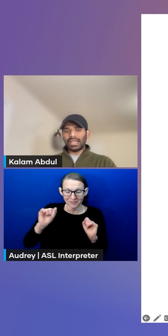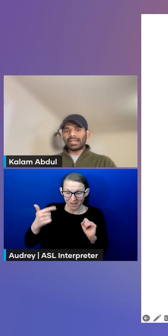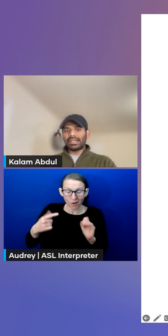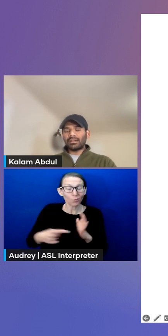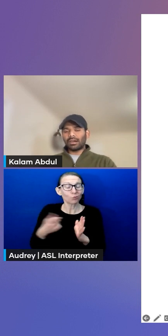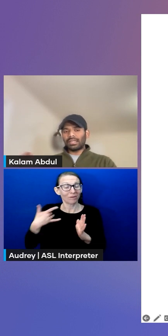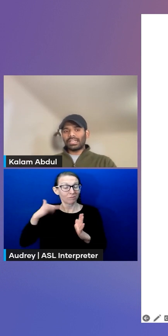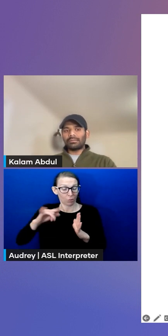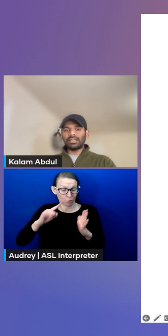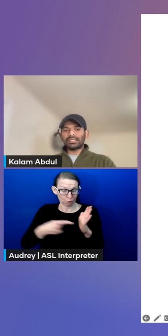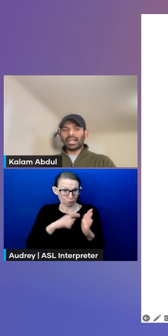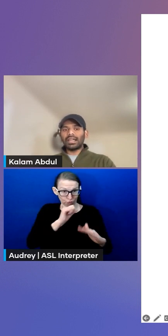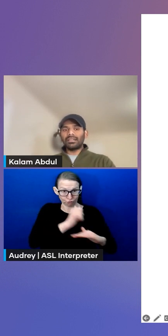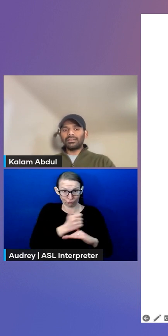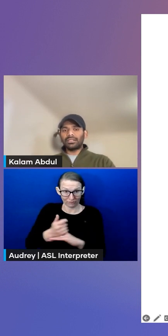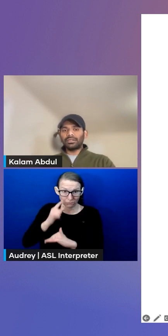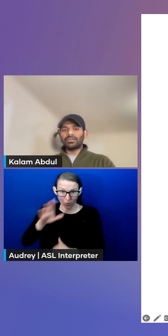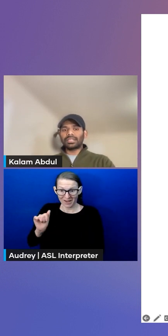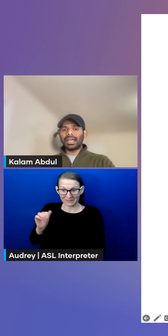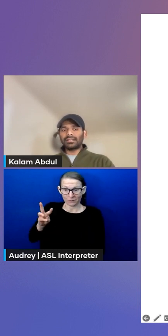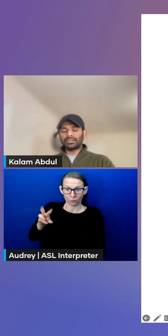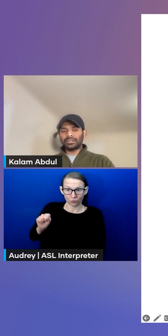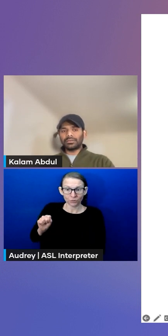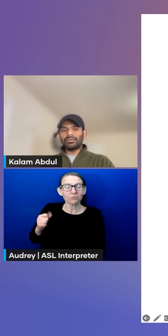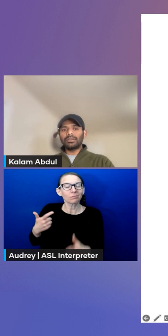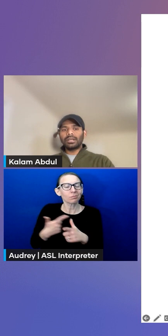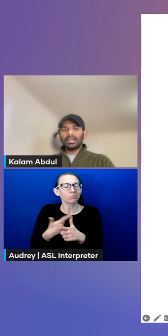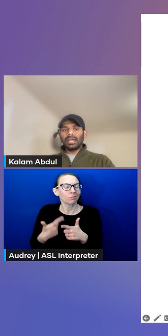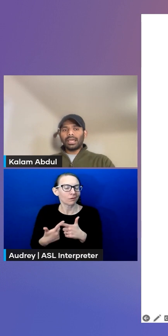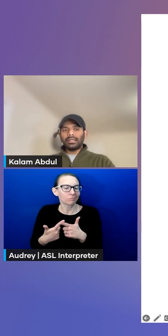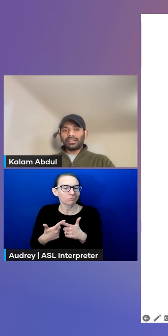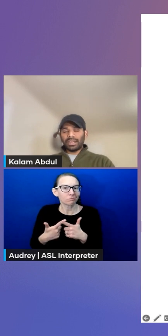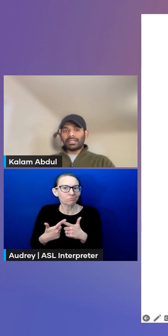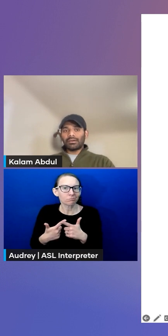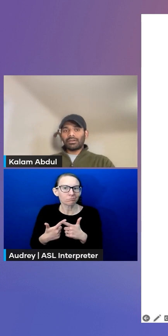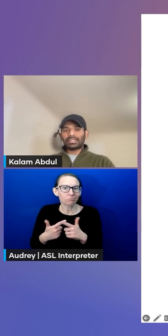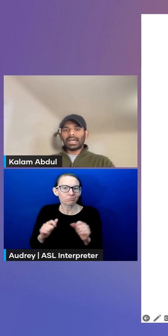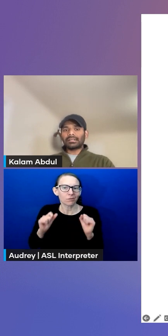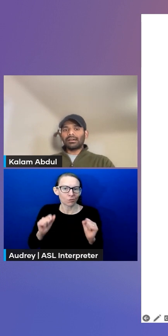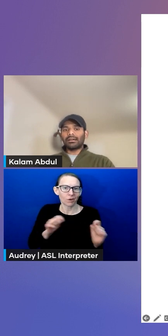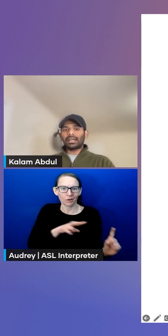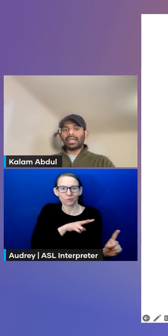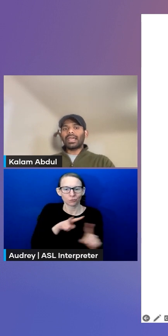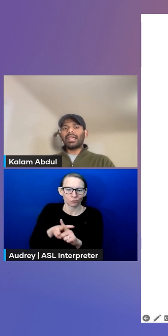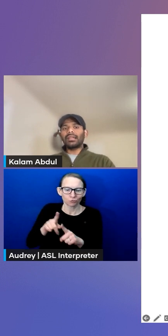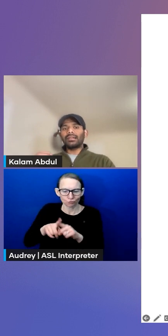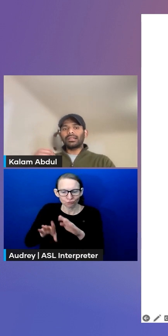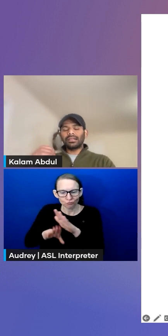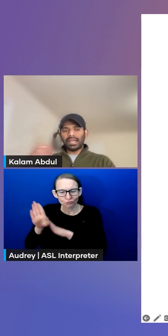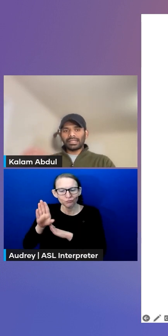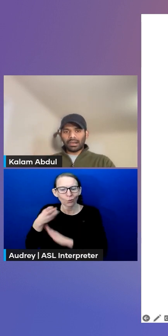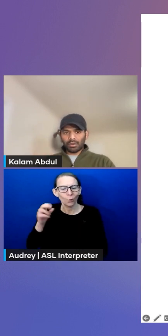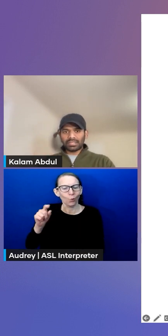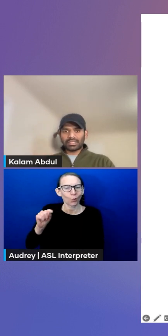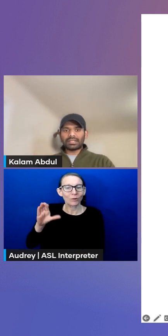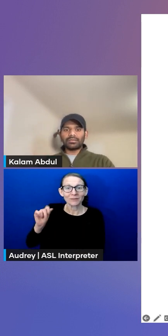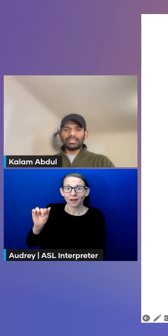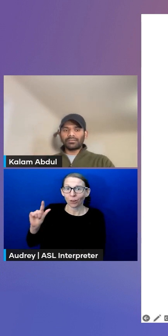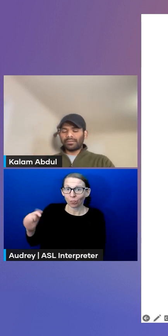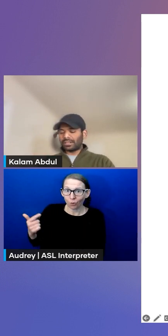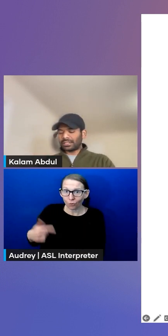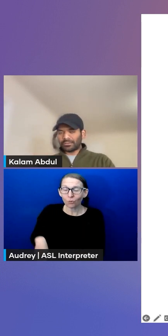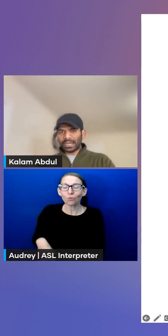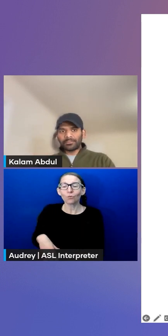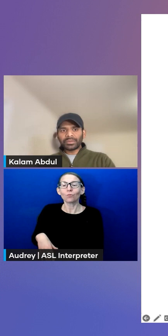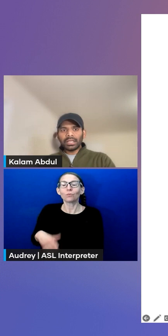role created on the AWS side, you can use that to and create the host catalog and create the host sets using